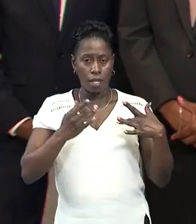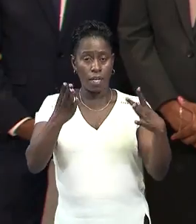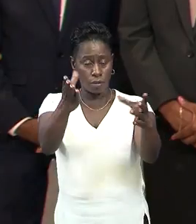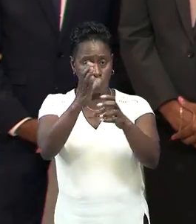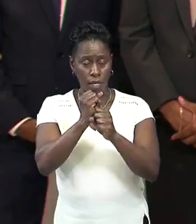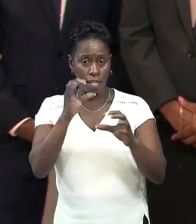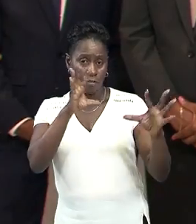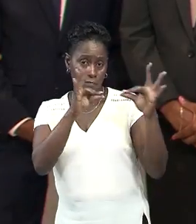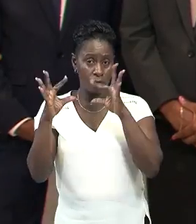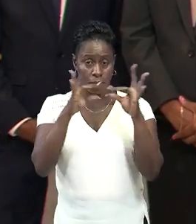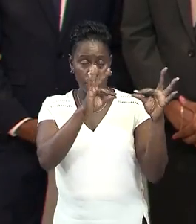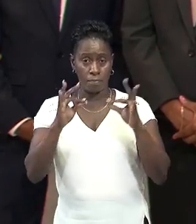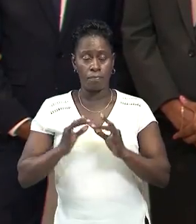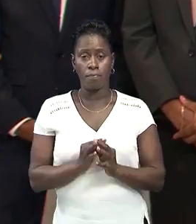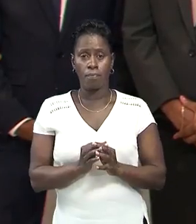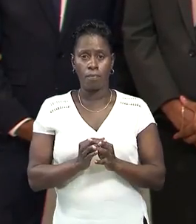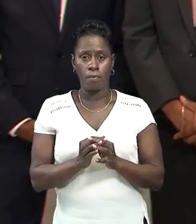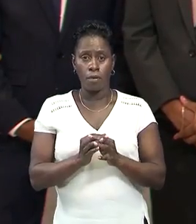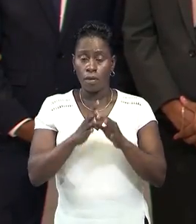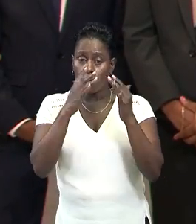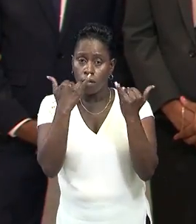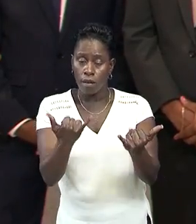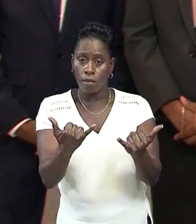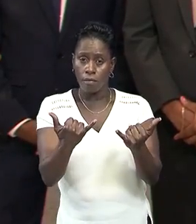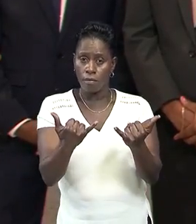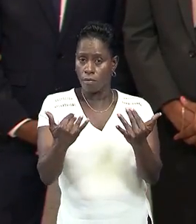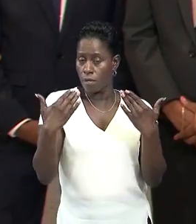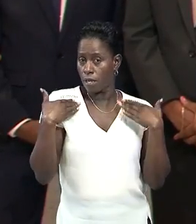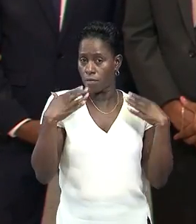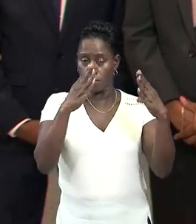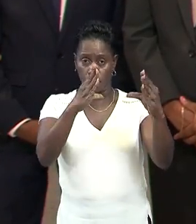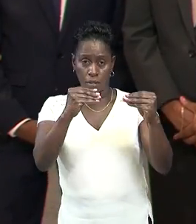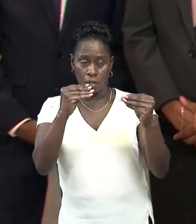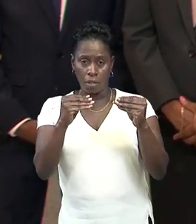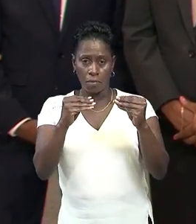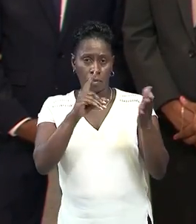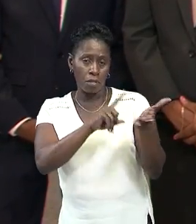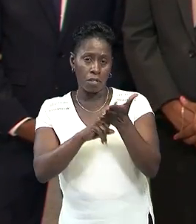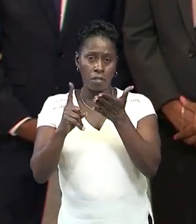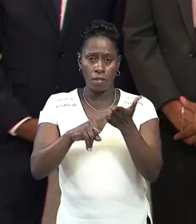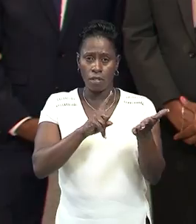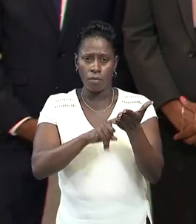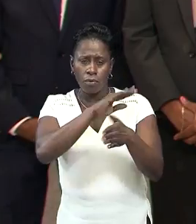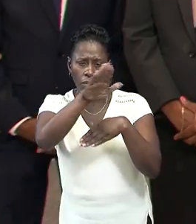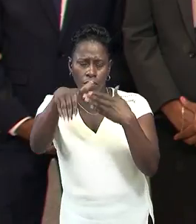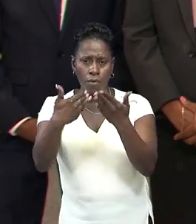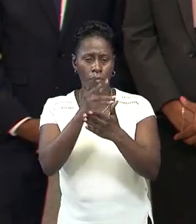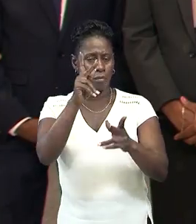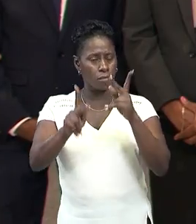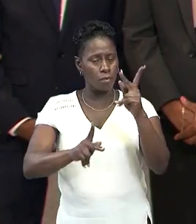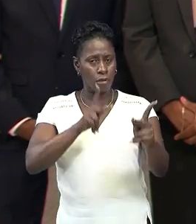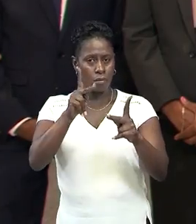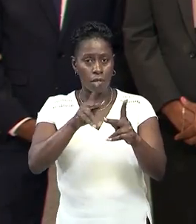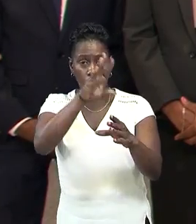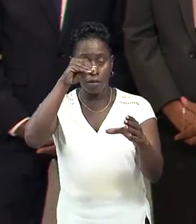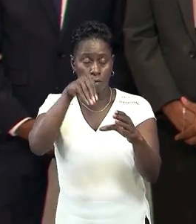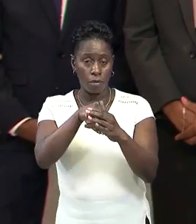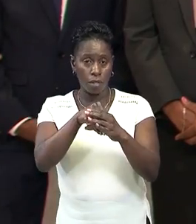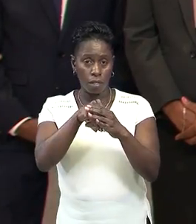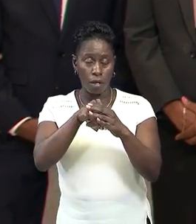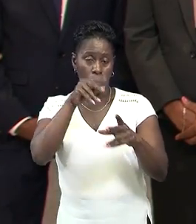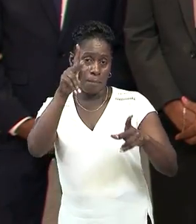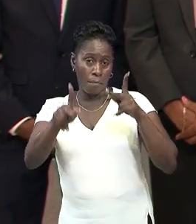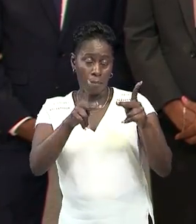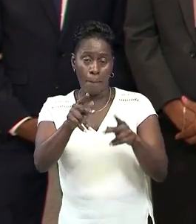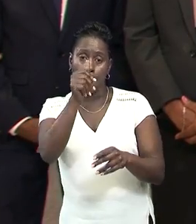feedback. To date, we've had meetings and consultations with all key stakeholders, including public